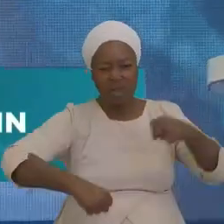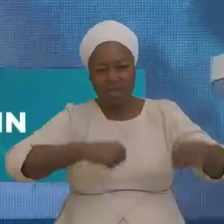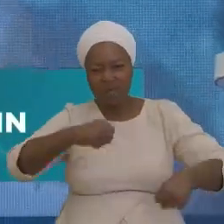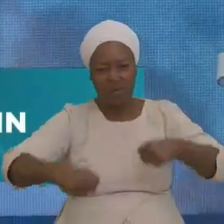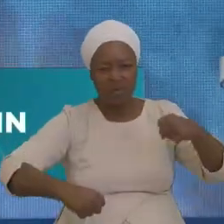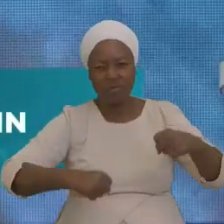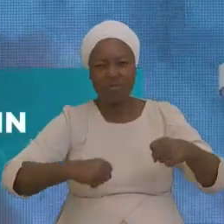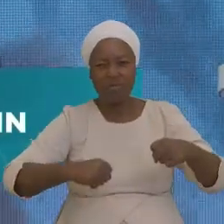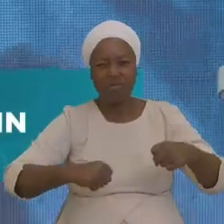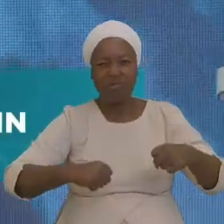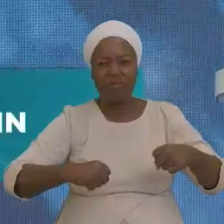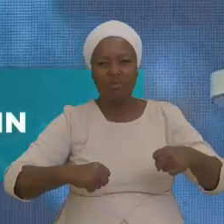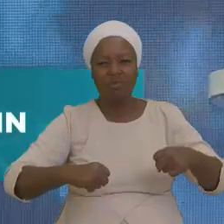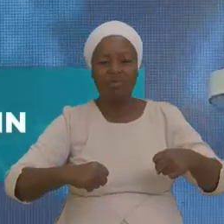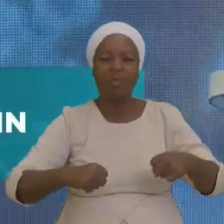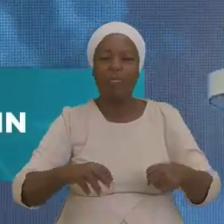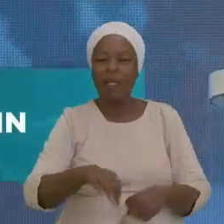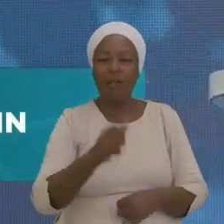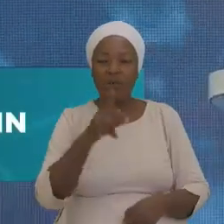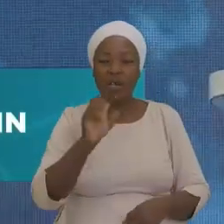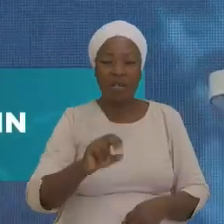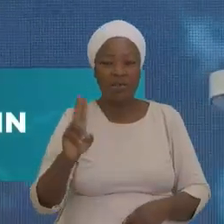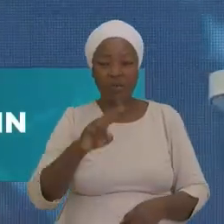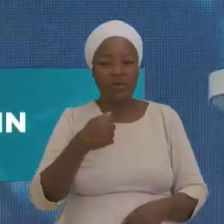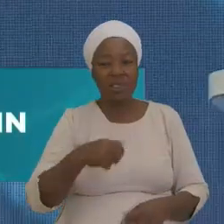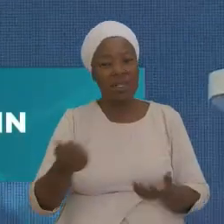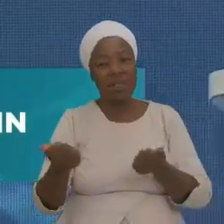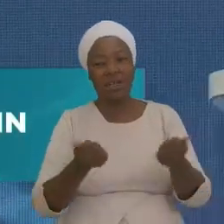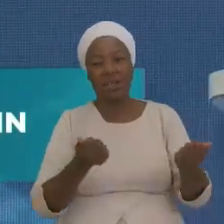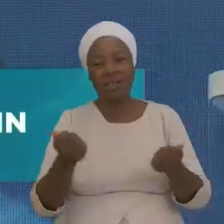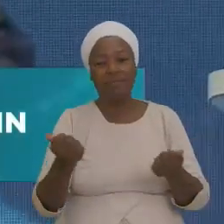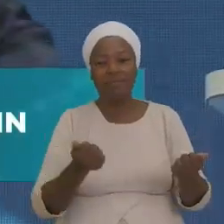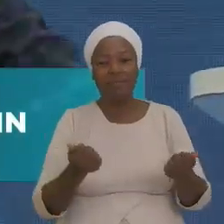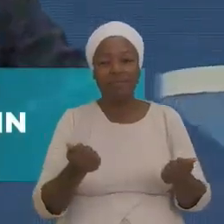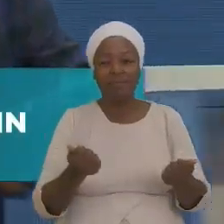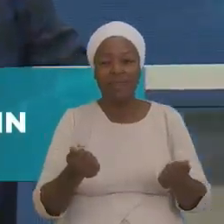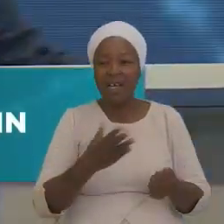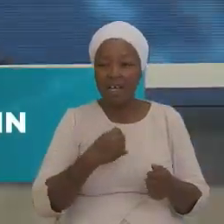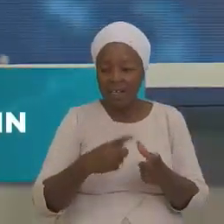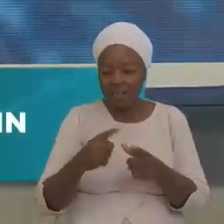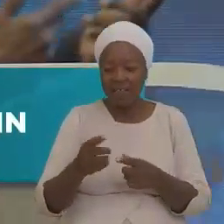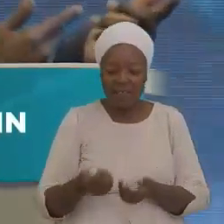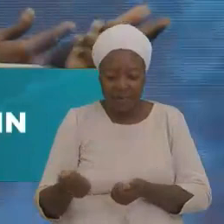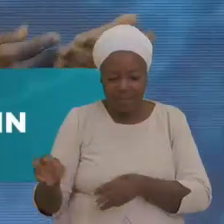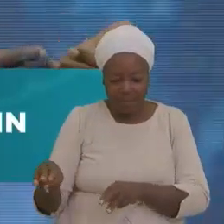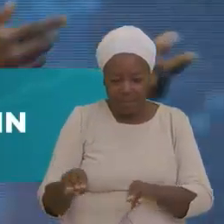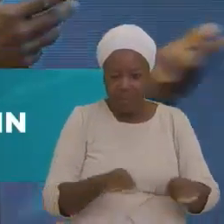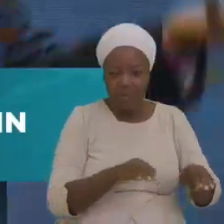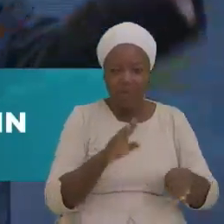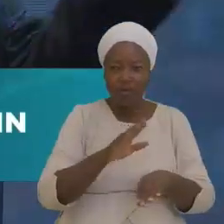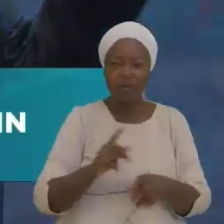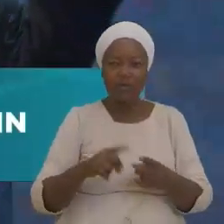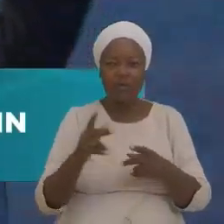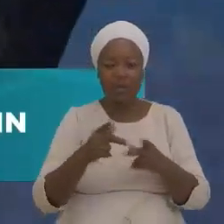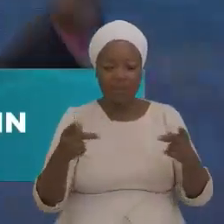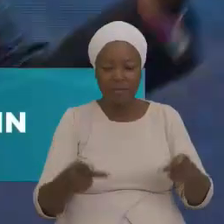Anybody could use a car. And then he drives to the destination of